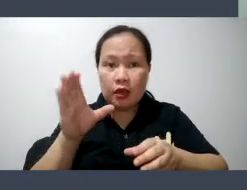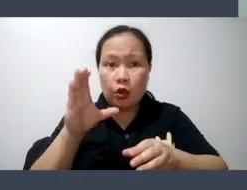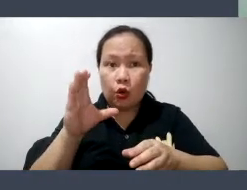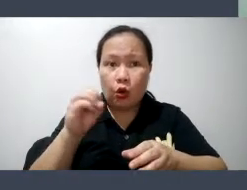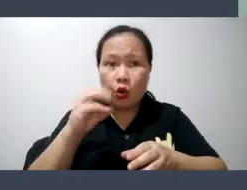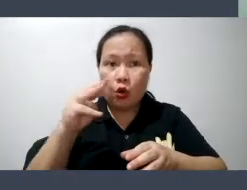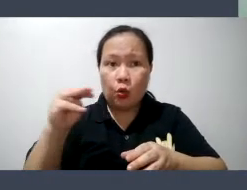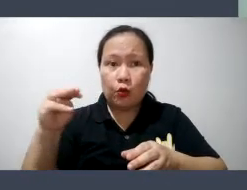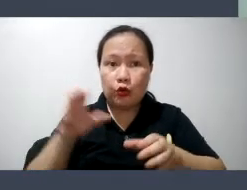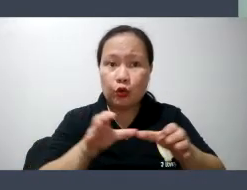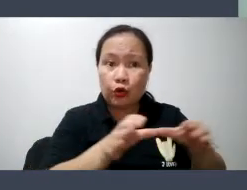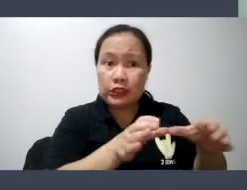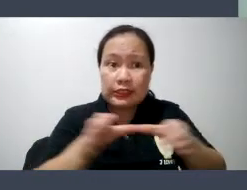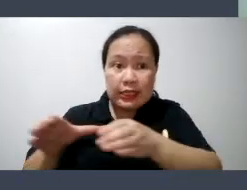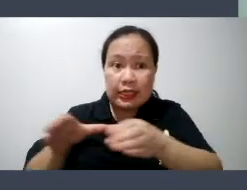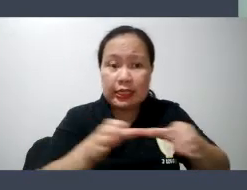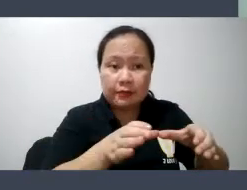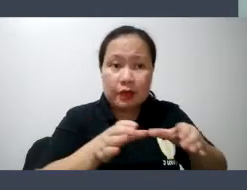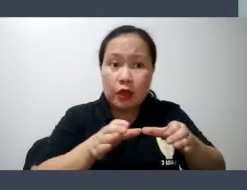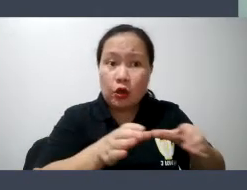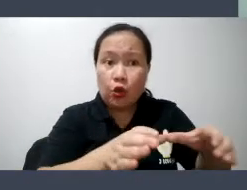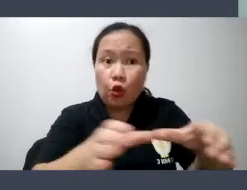How is that?